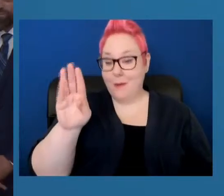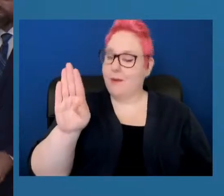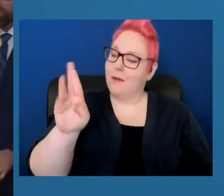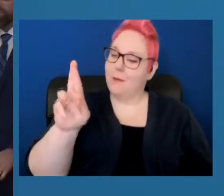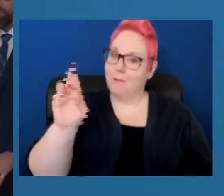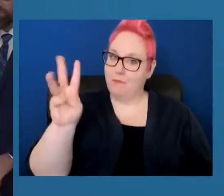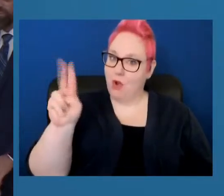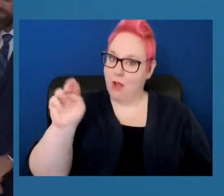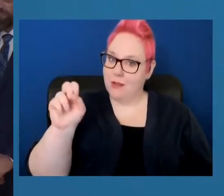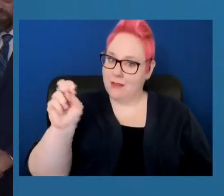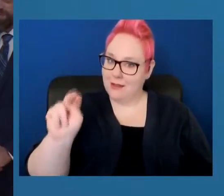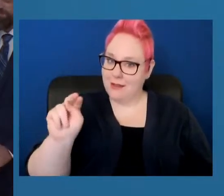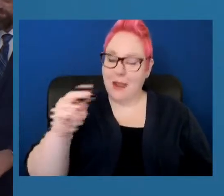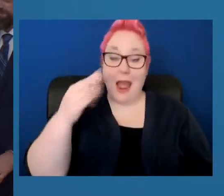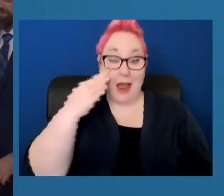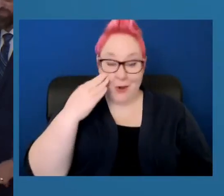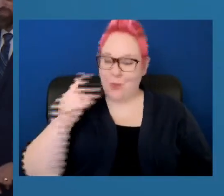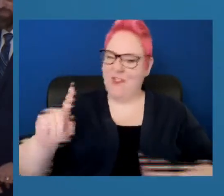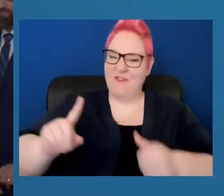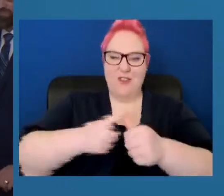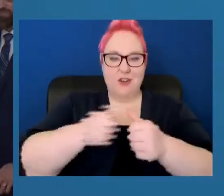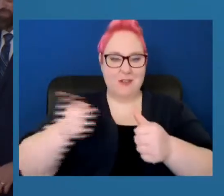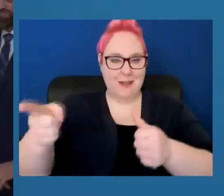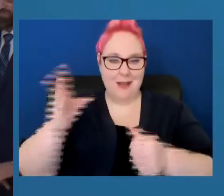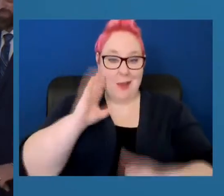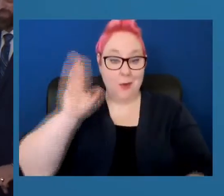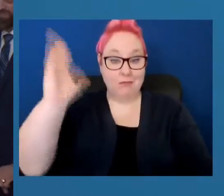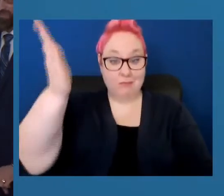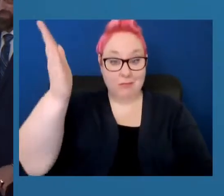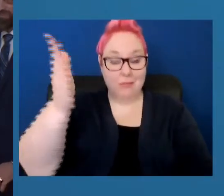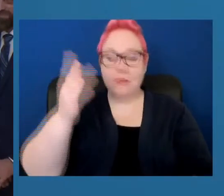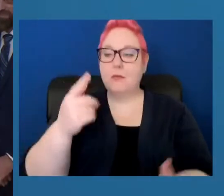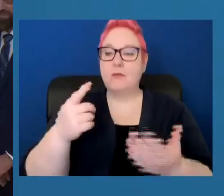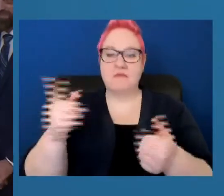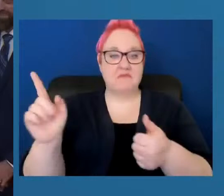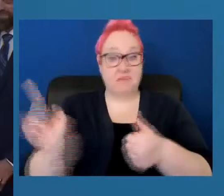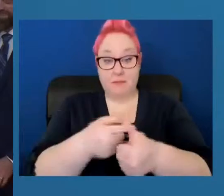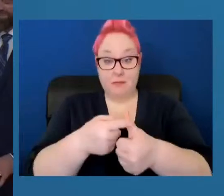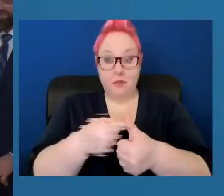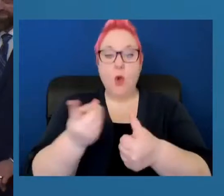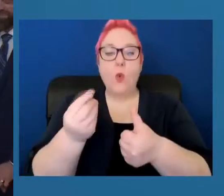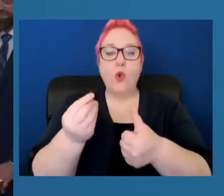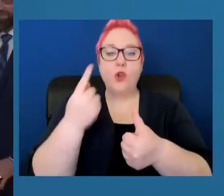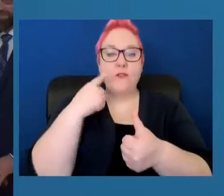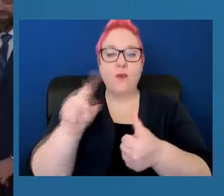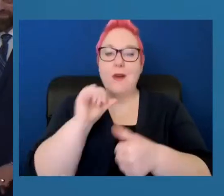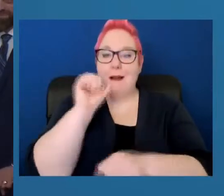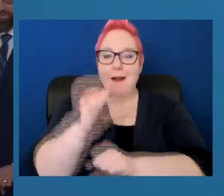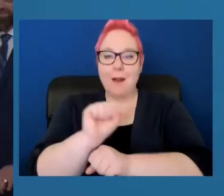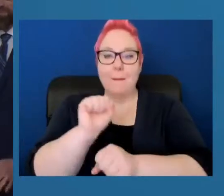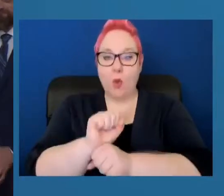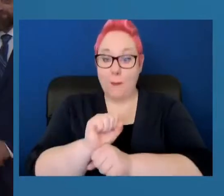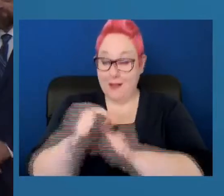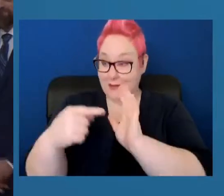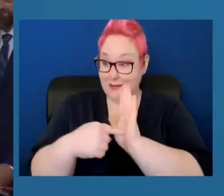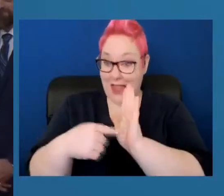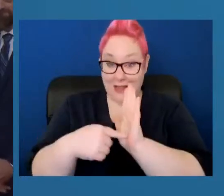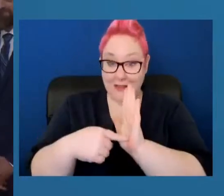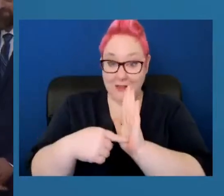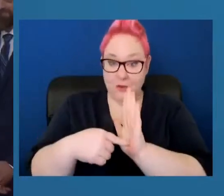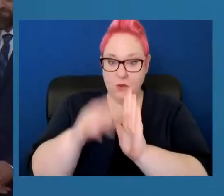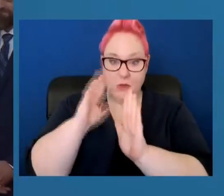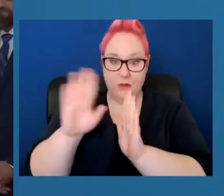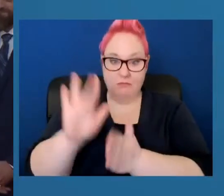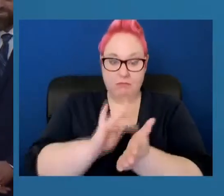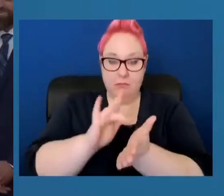I knew the first thing Harry was going to say is, what are we doing to retire the unemployment debt so we can enhance the